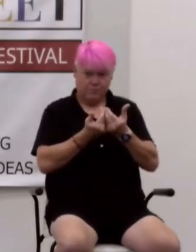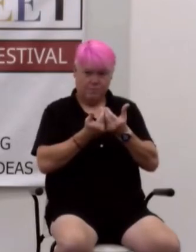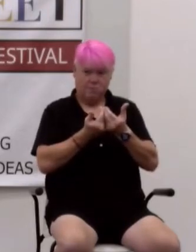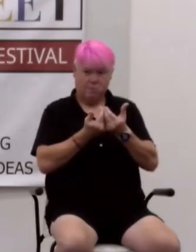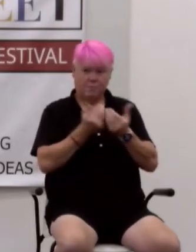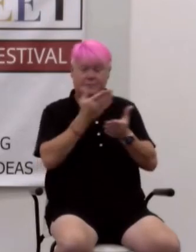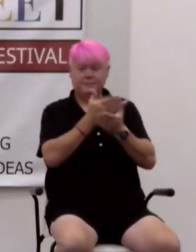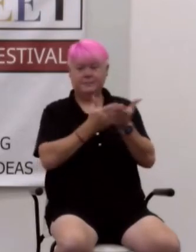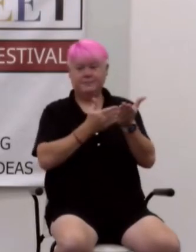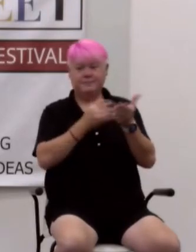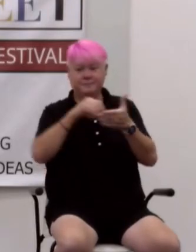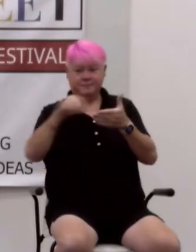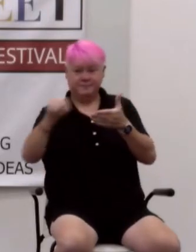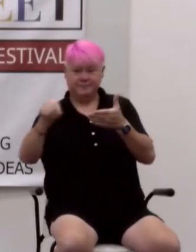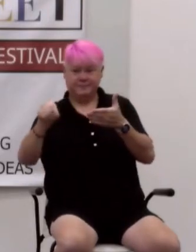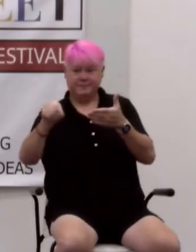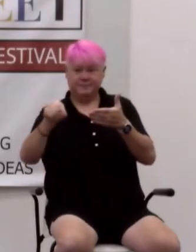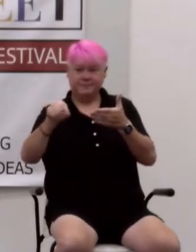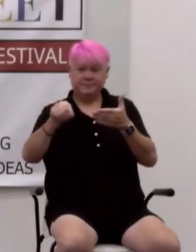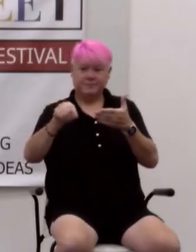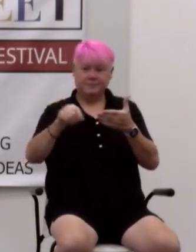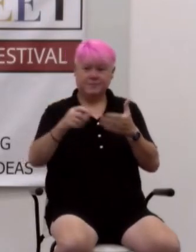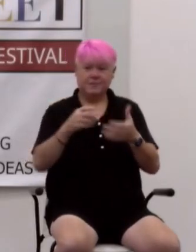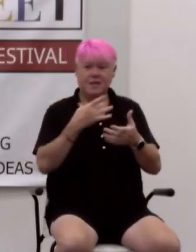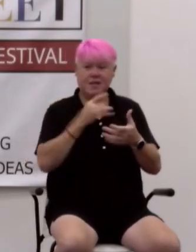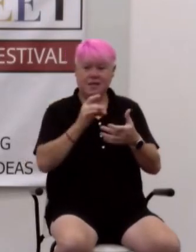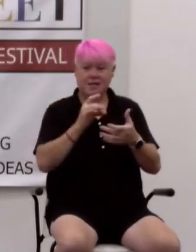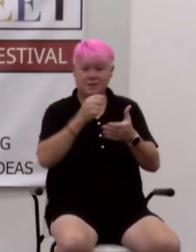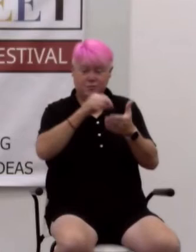some writers insist on writing longhand